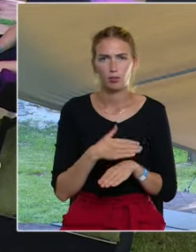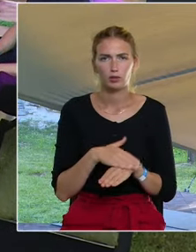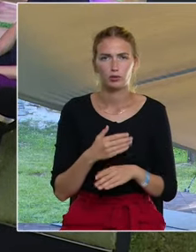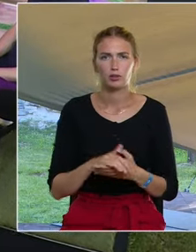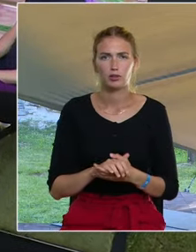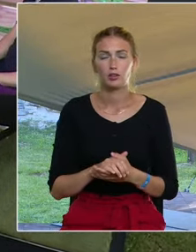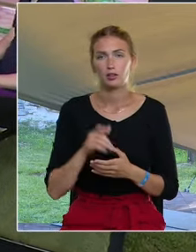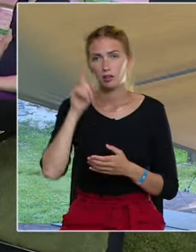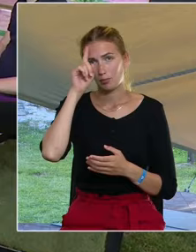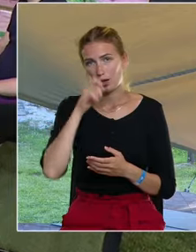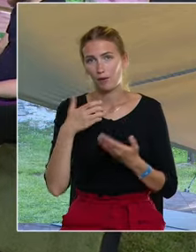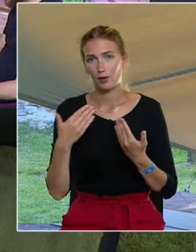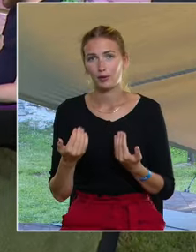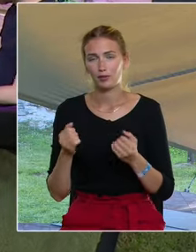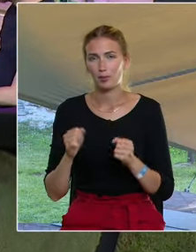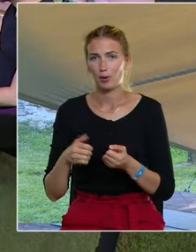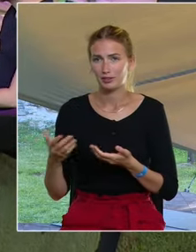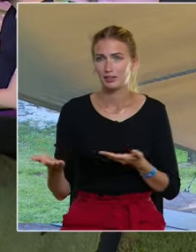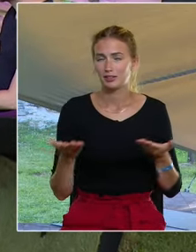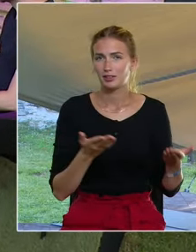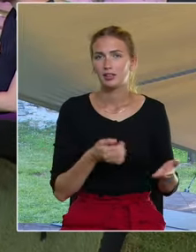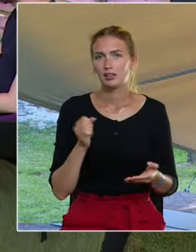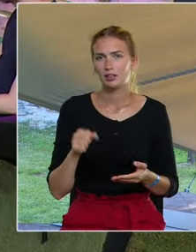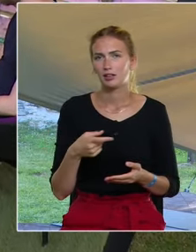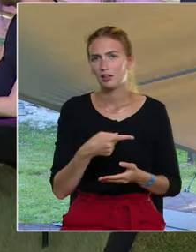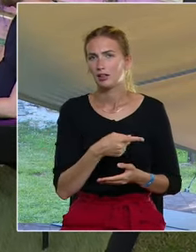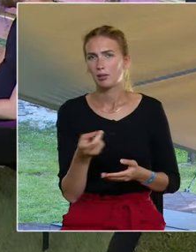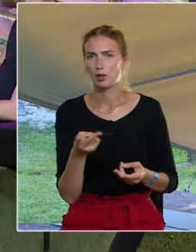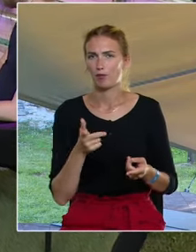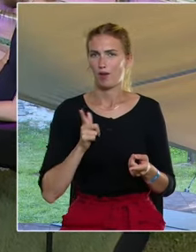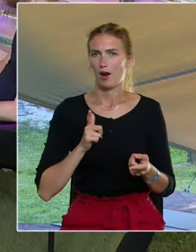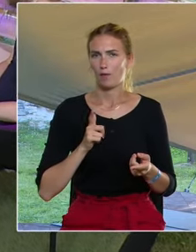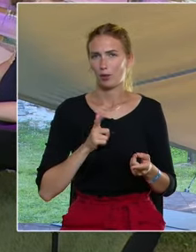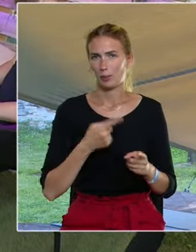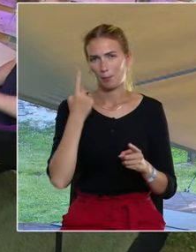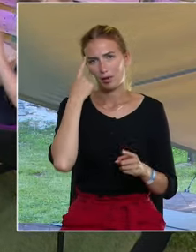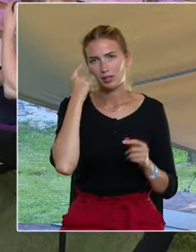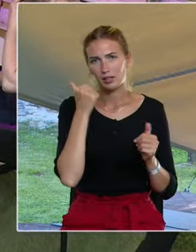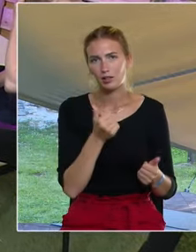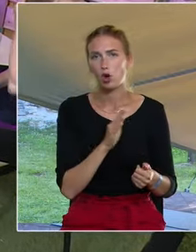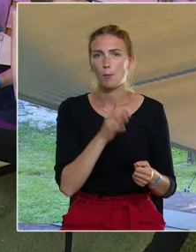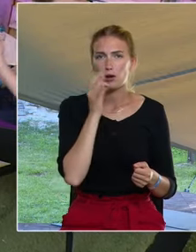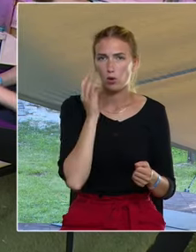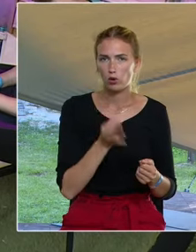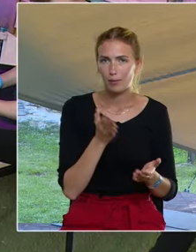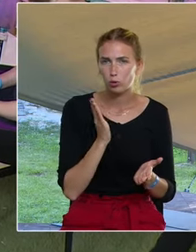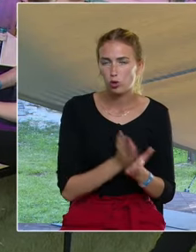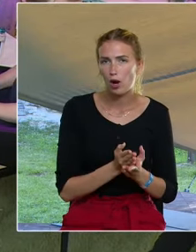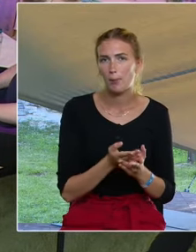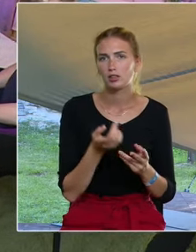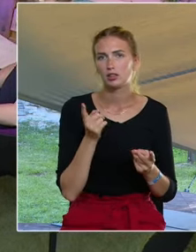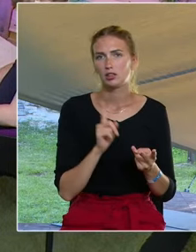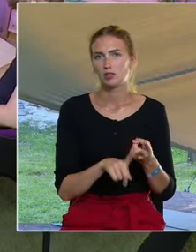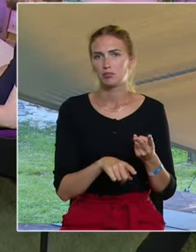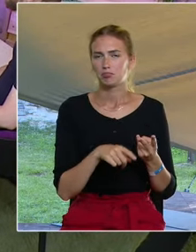to Haavard. Yeah, these guys are gatekeepers in the positive sense, right? They have taste, they have experience, and they're really